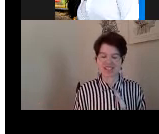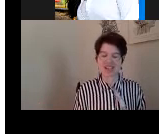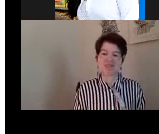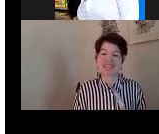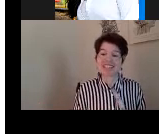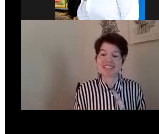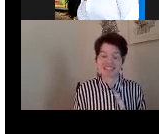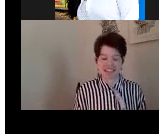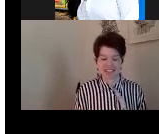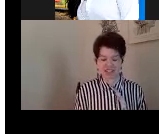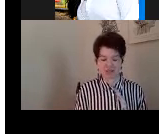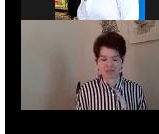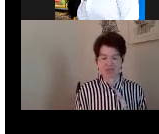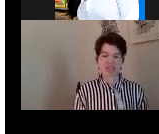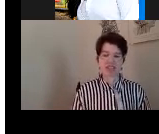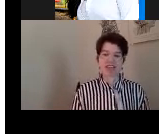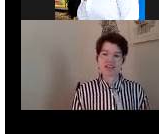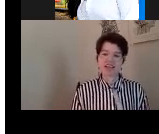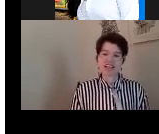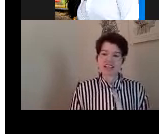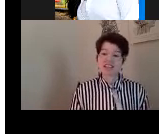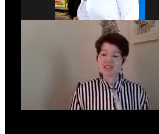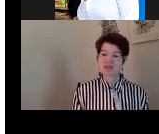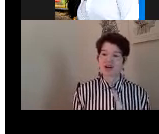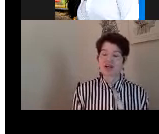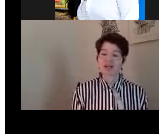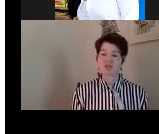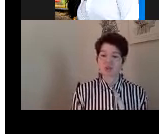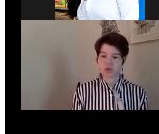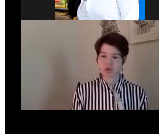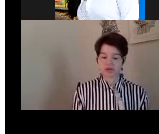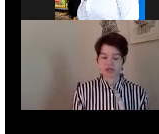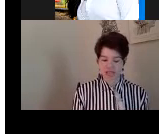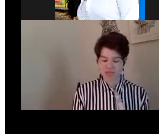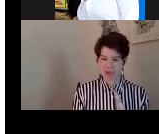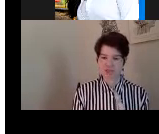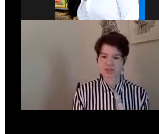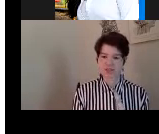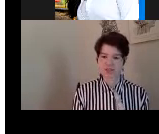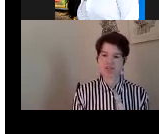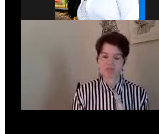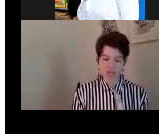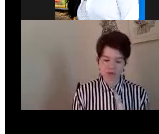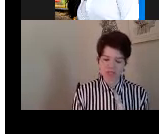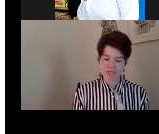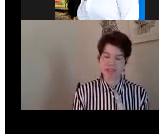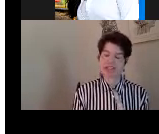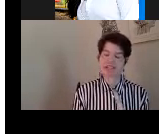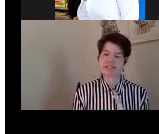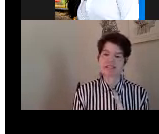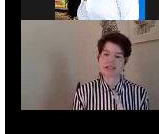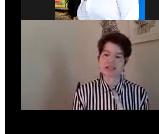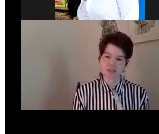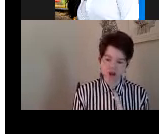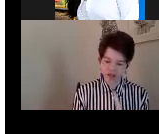26 of 1990. These are historical examples of people with